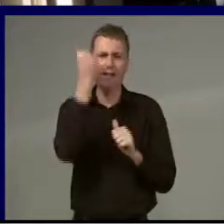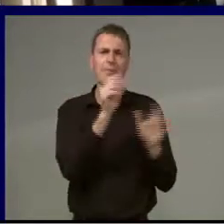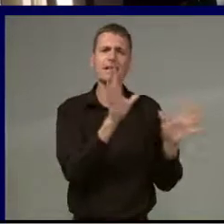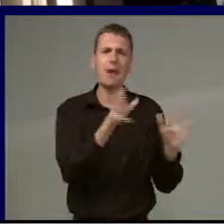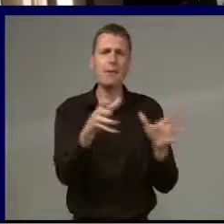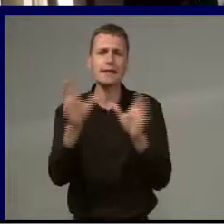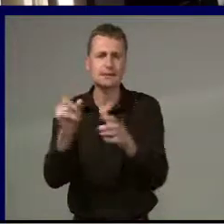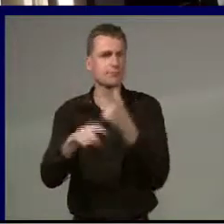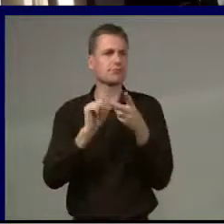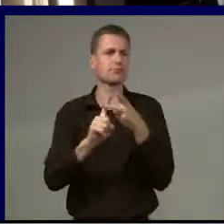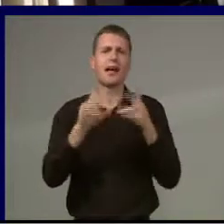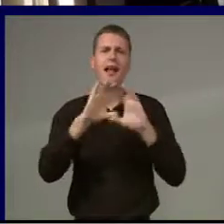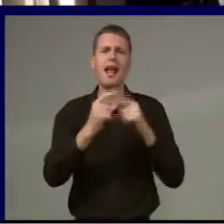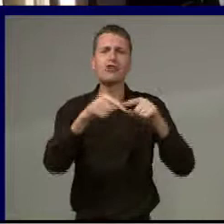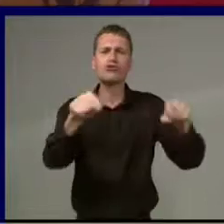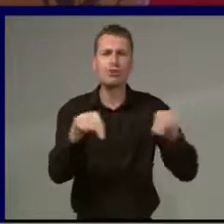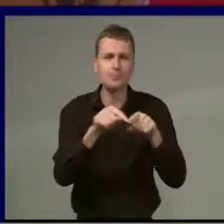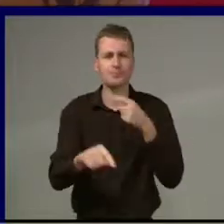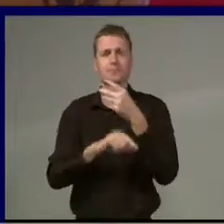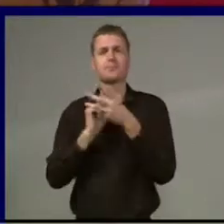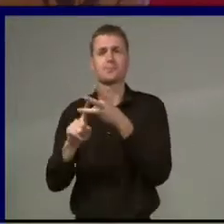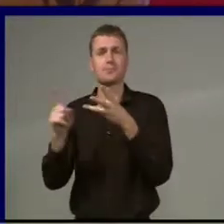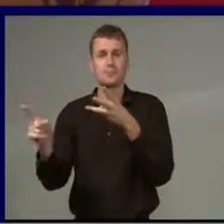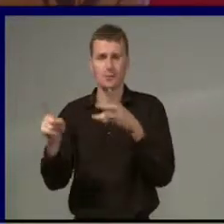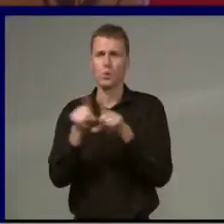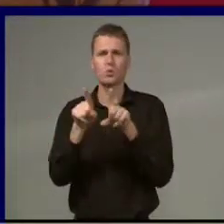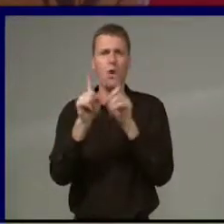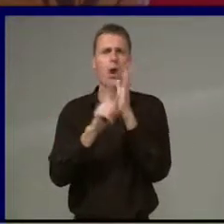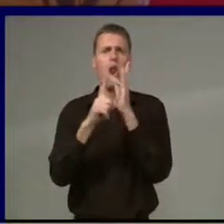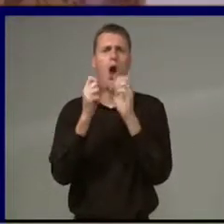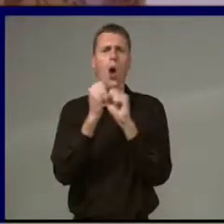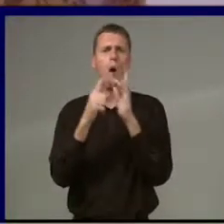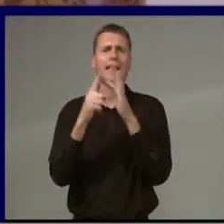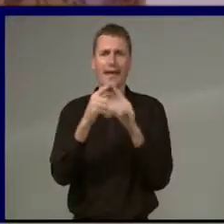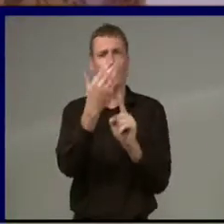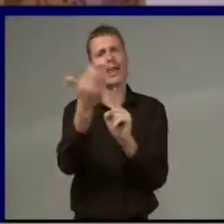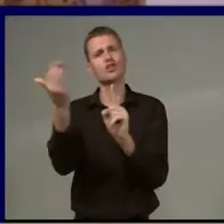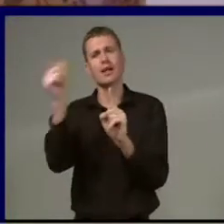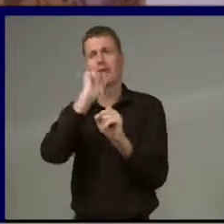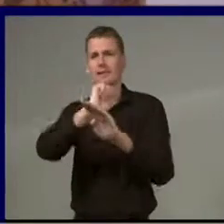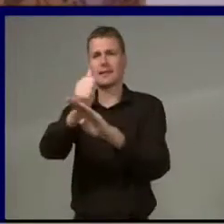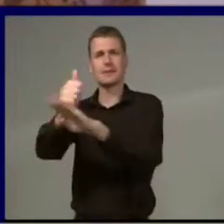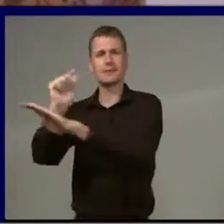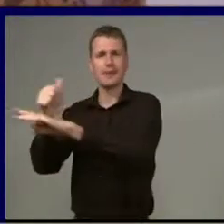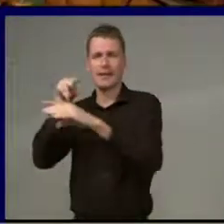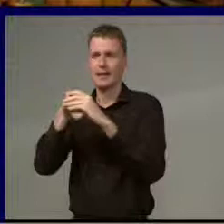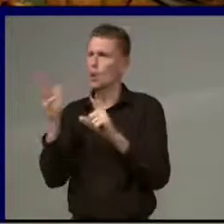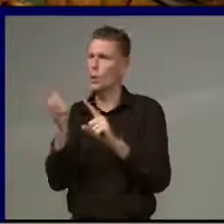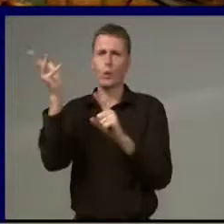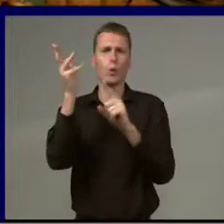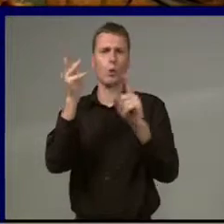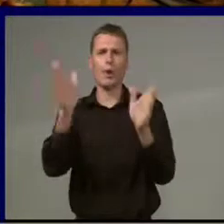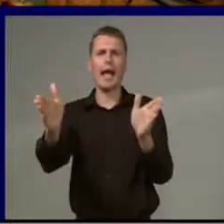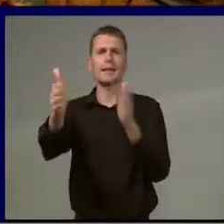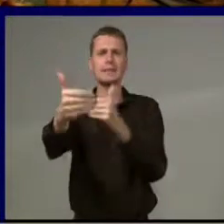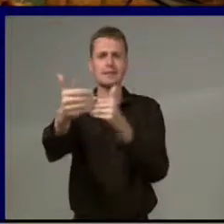teaching spaces within it, but most importantly have an area for the Logie collection to be on display in what will be state-of-the-art display cases, a really